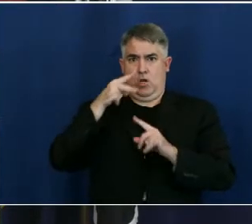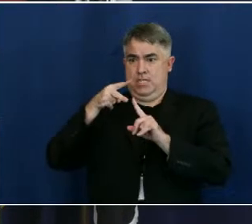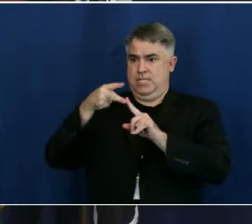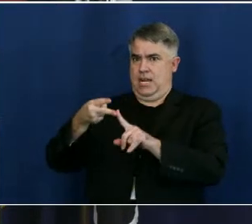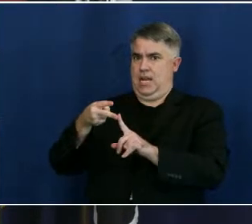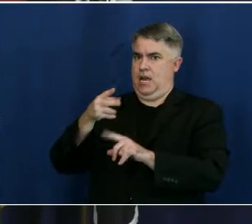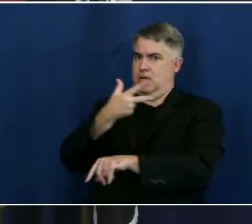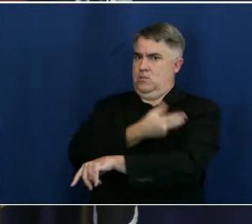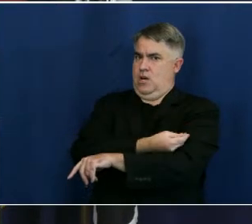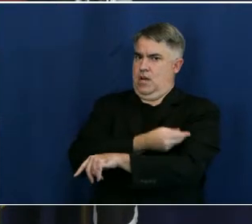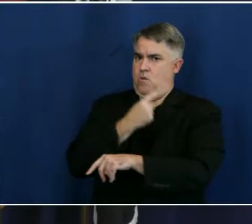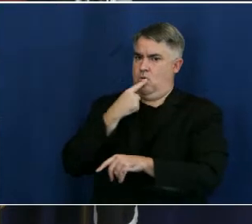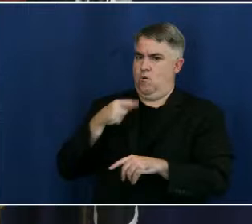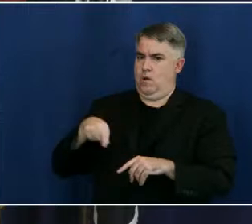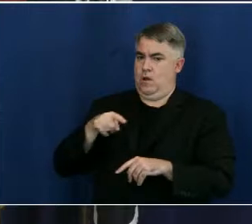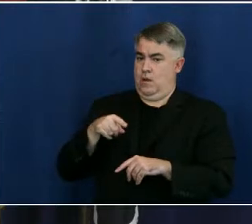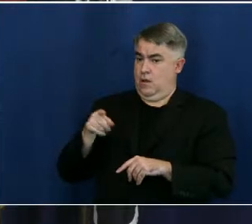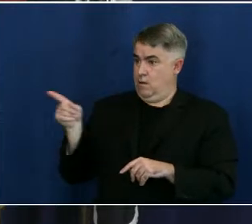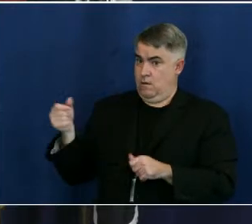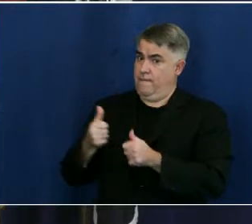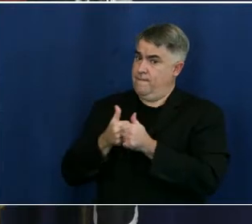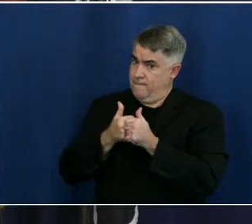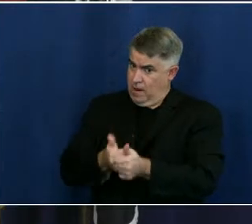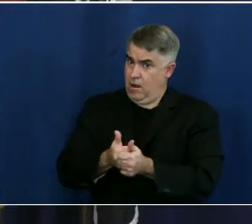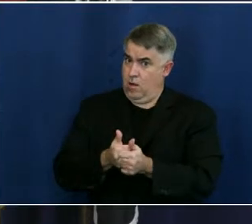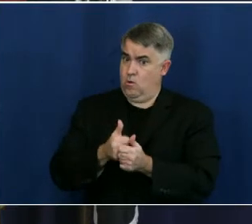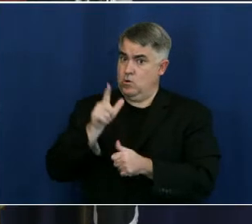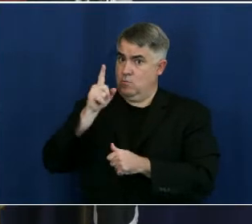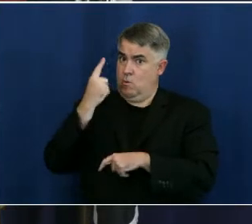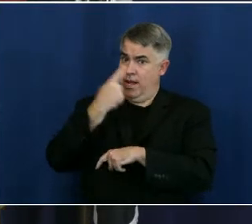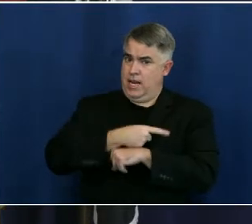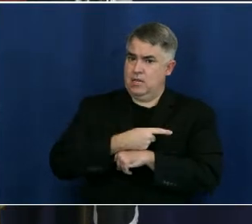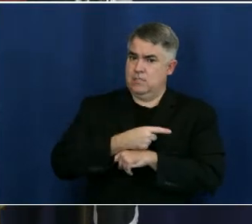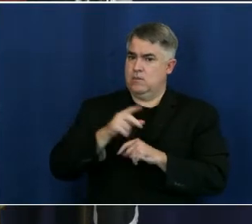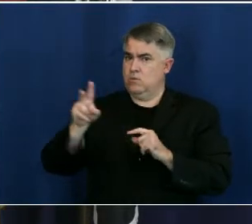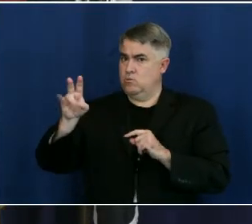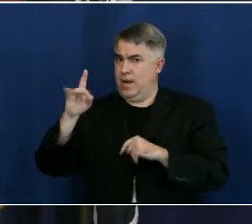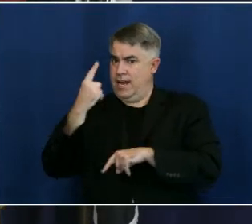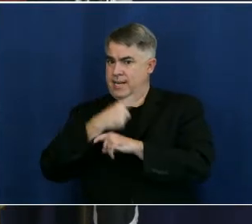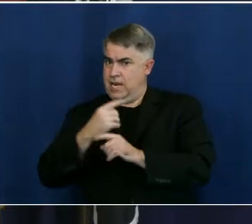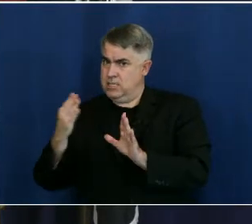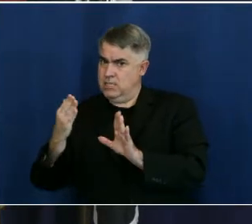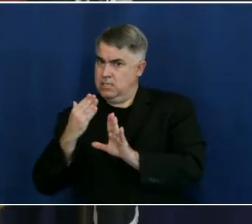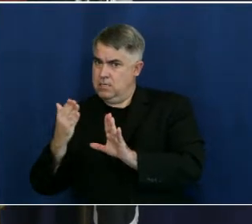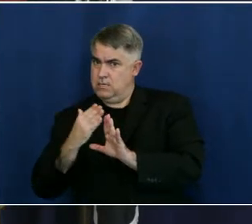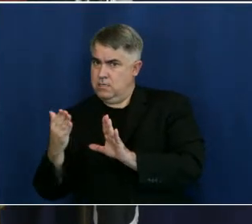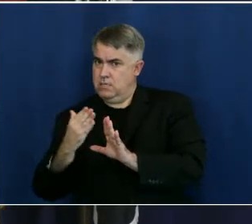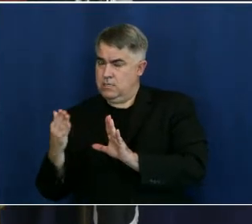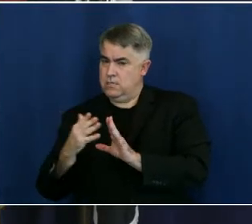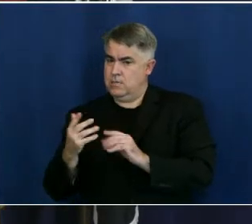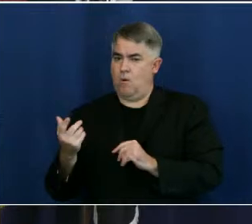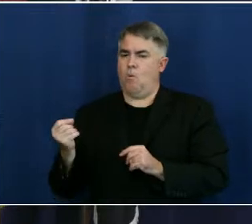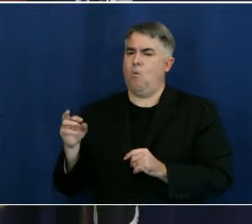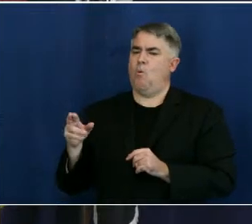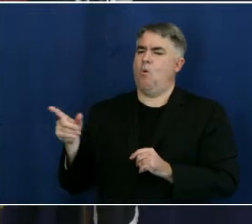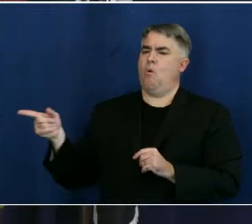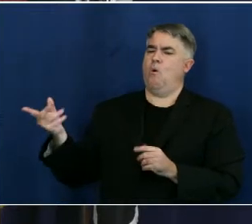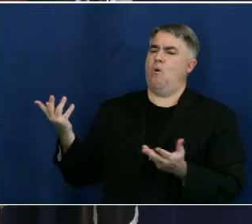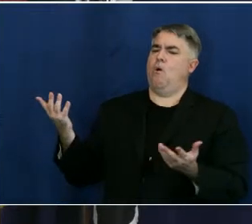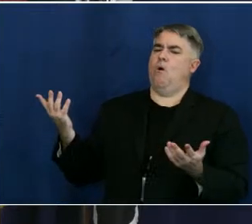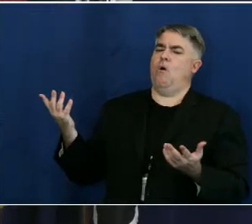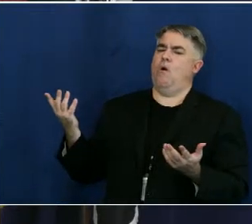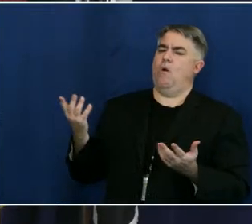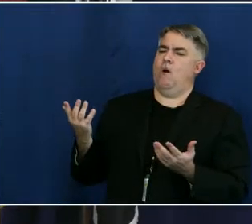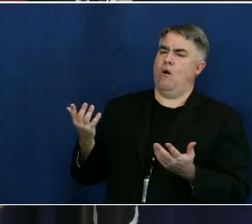be going on the 21 to 28 day kind of time frame for landing those second doses, or is the county B going to be going with